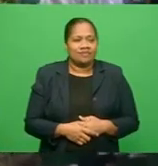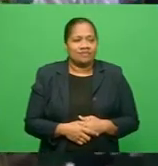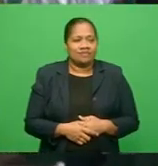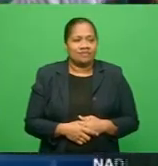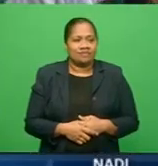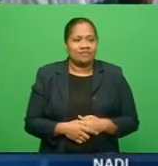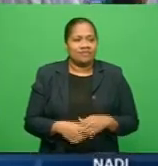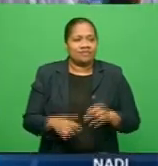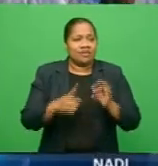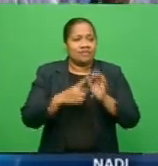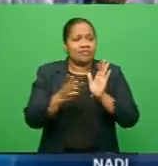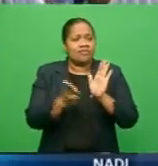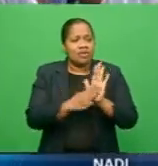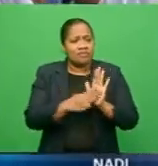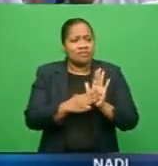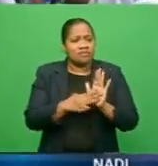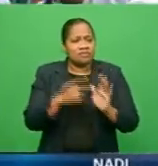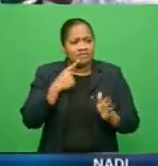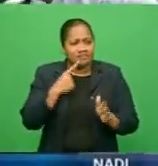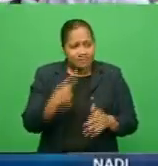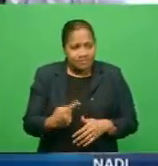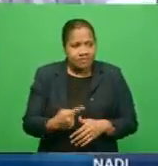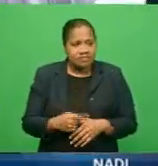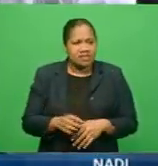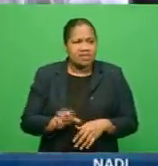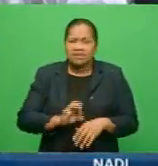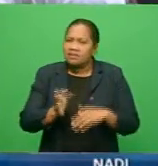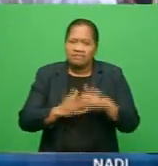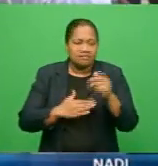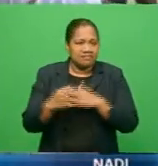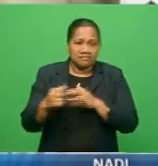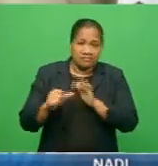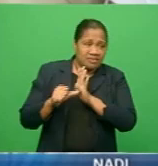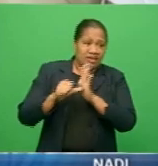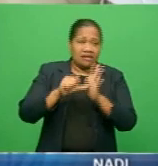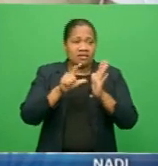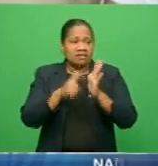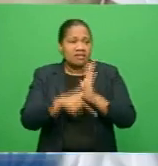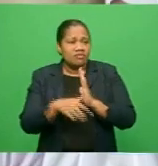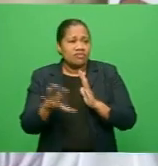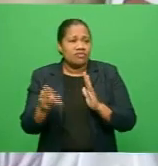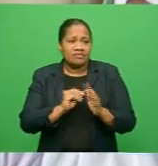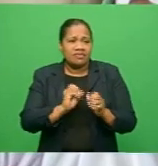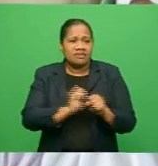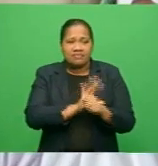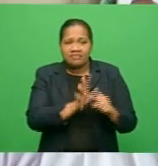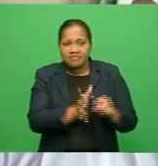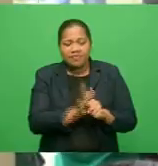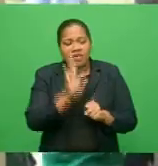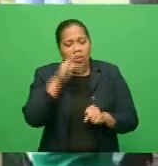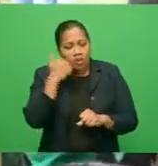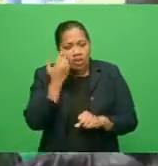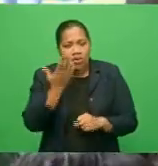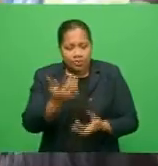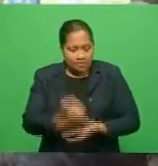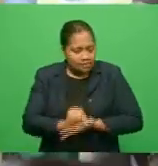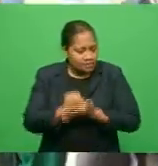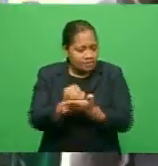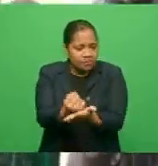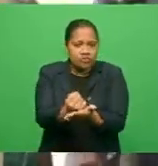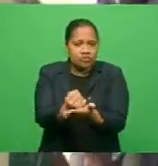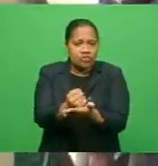The Prime Minister stated that no matter how tough times will get from the pandemic, they will always be supportive of